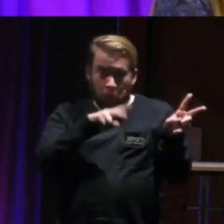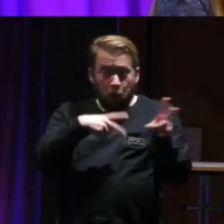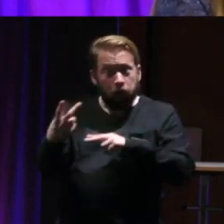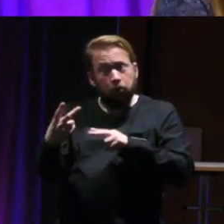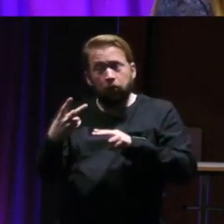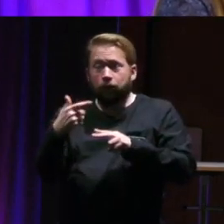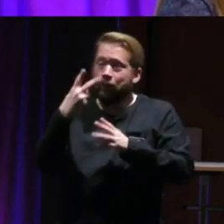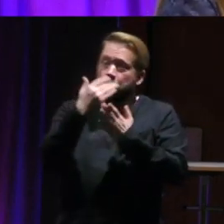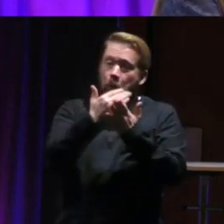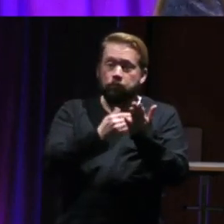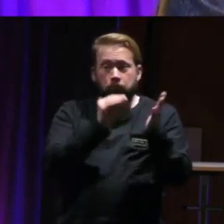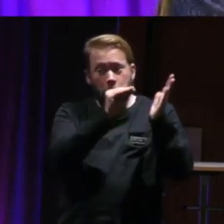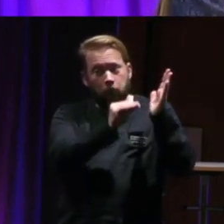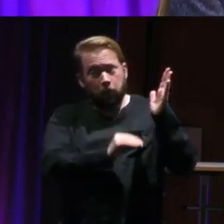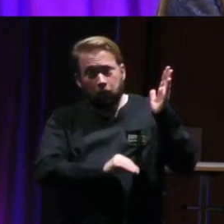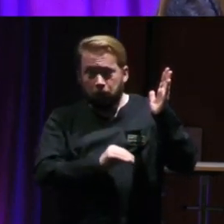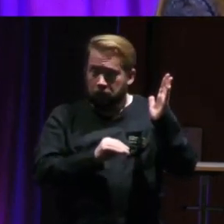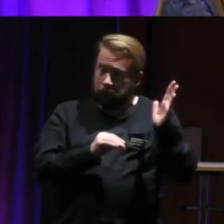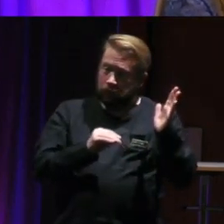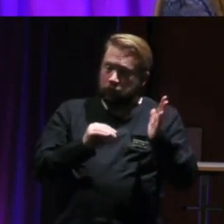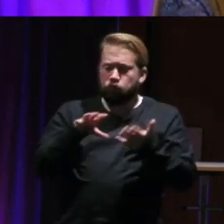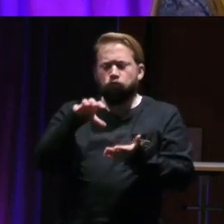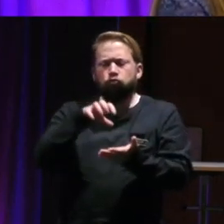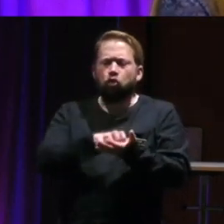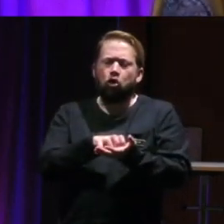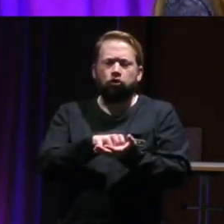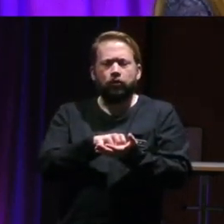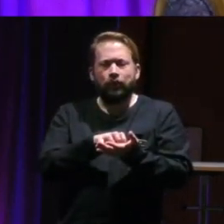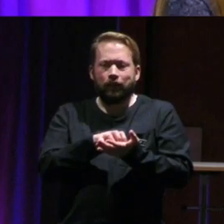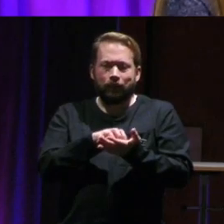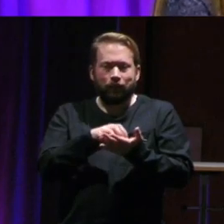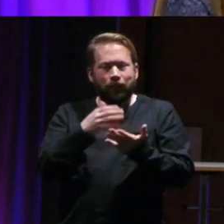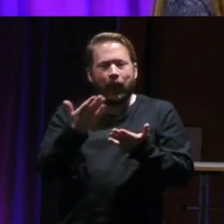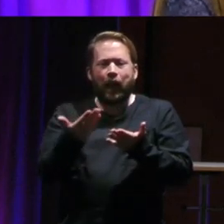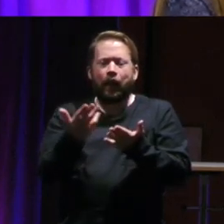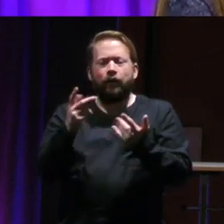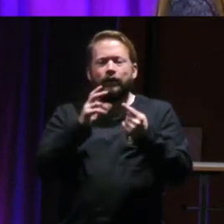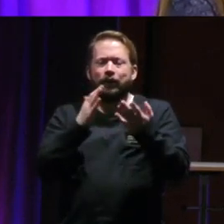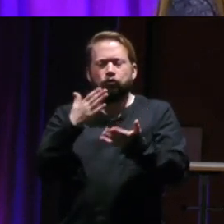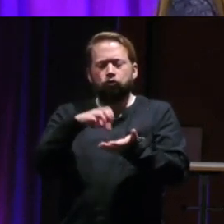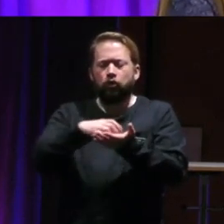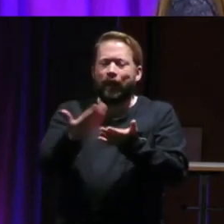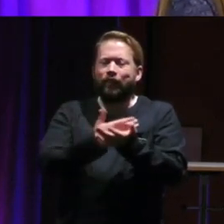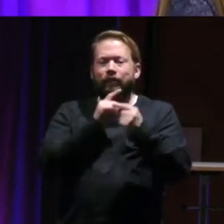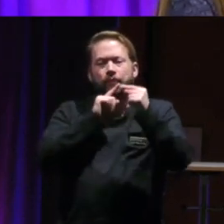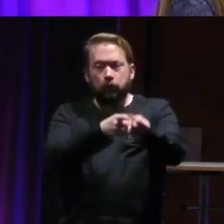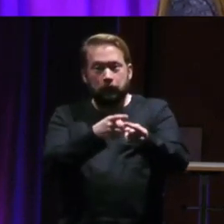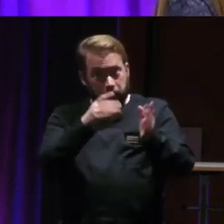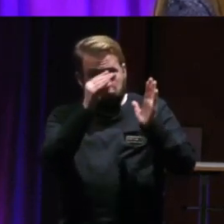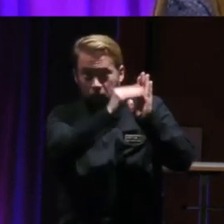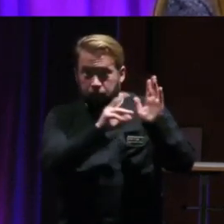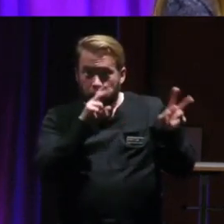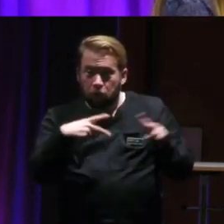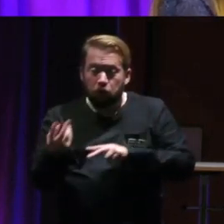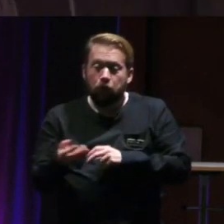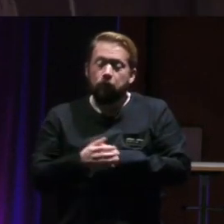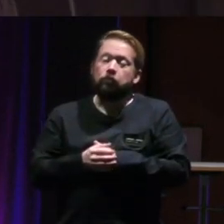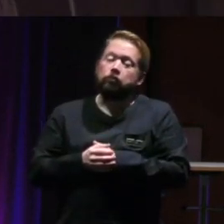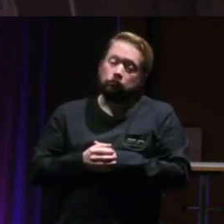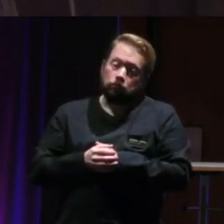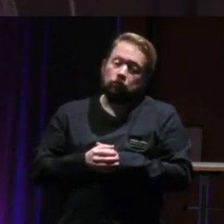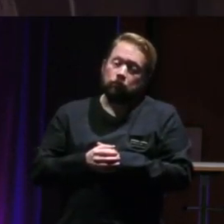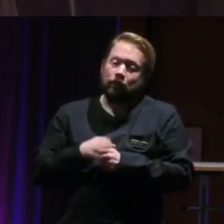that sort of Europe called enemies of the state just as many NGOs, for example, are? This rhetoric,